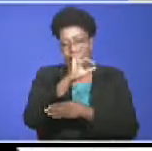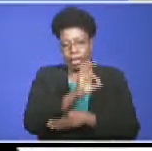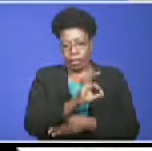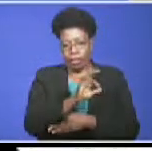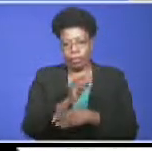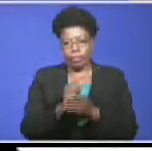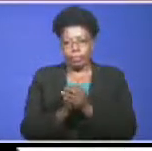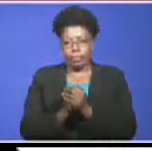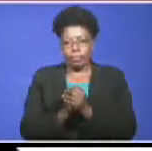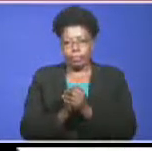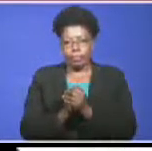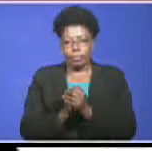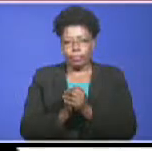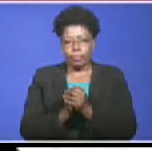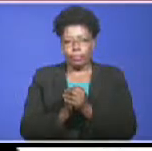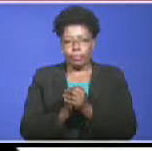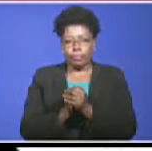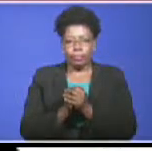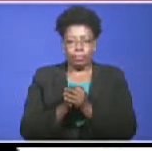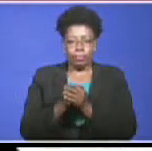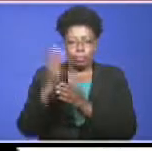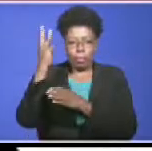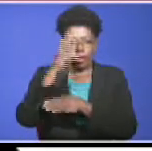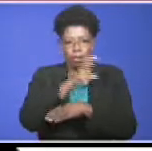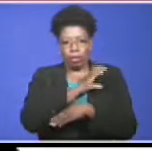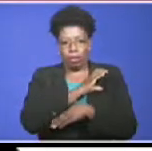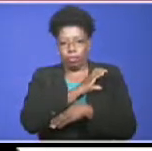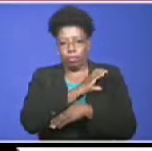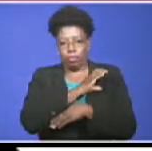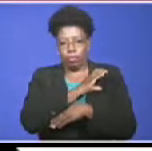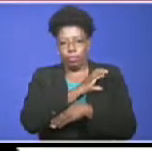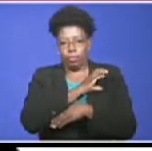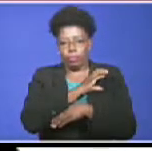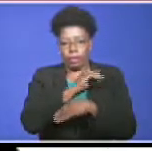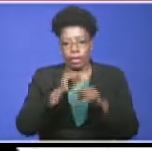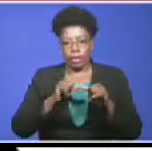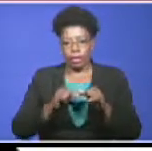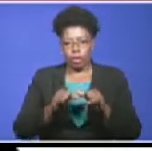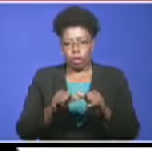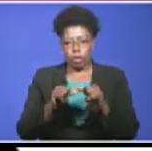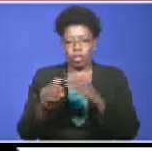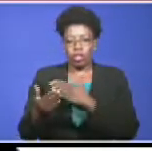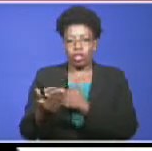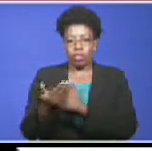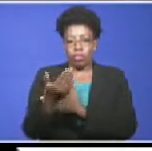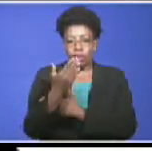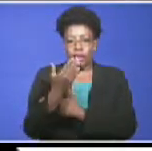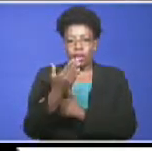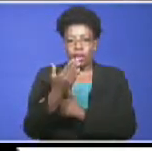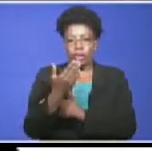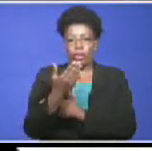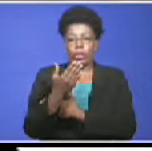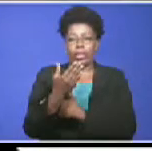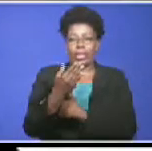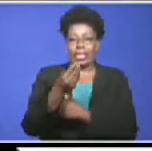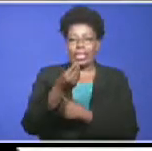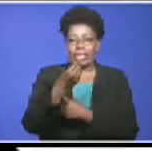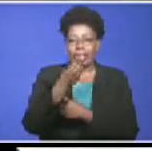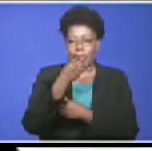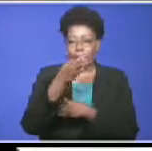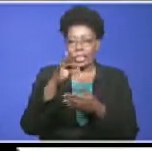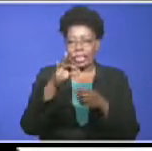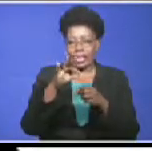this. My conversation with Enrico Gazzarelli continues this morning over tea and